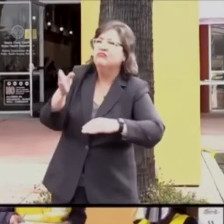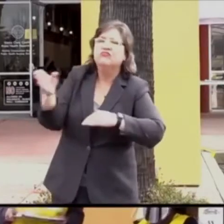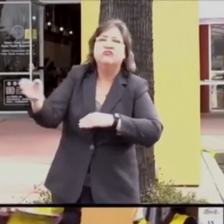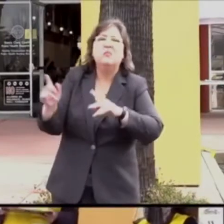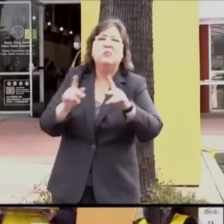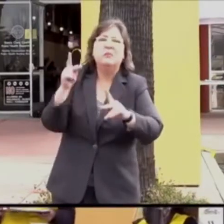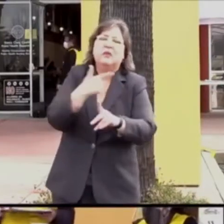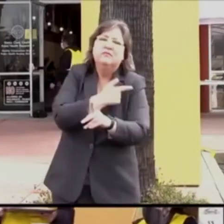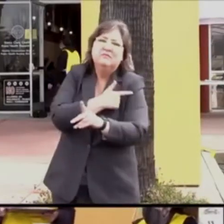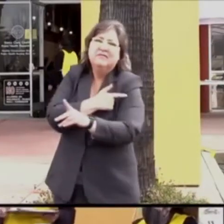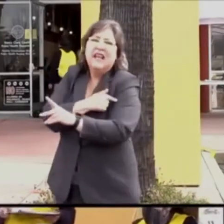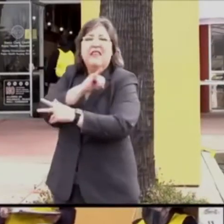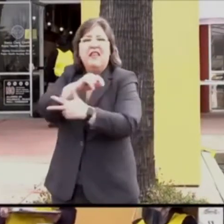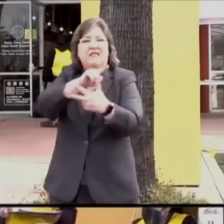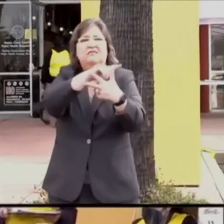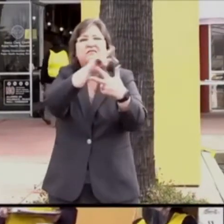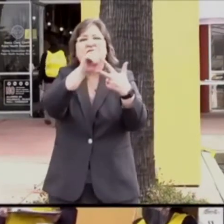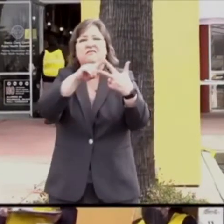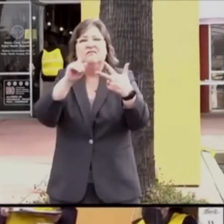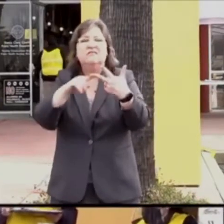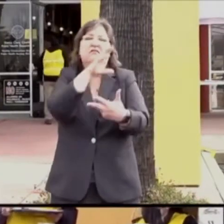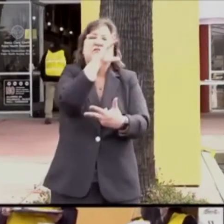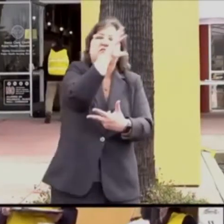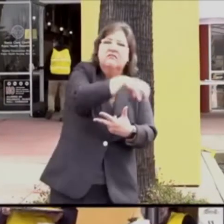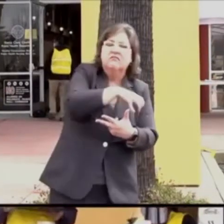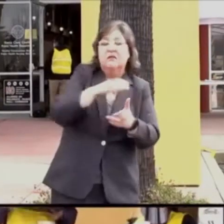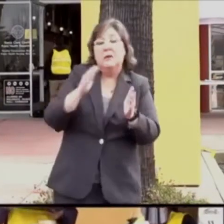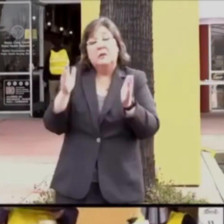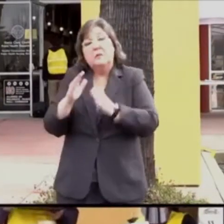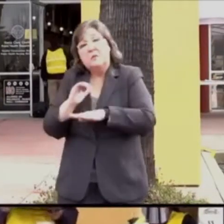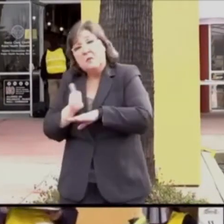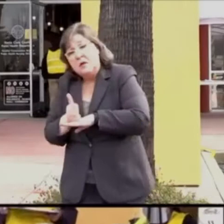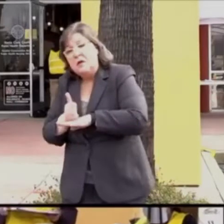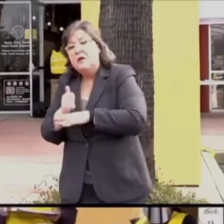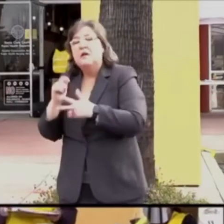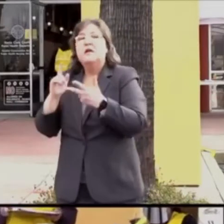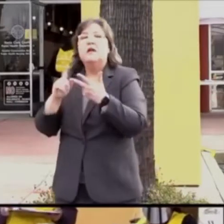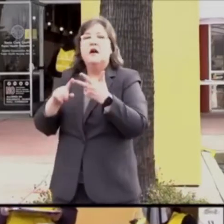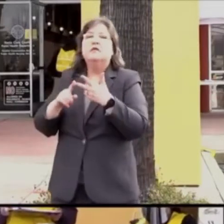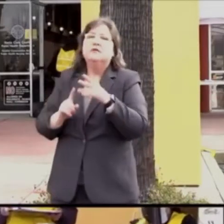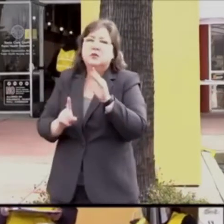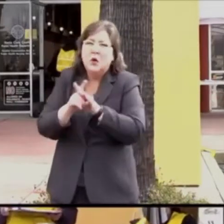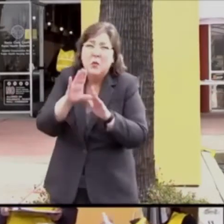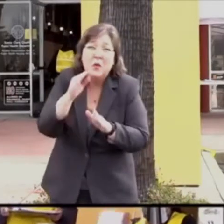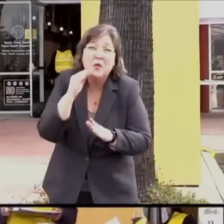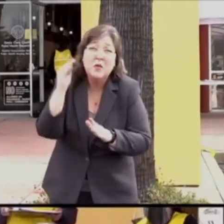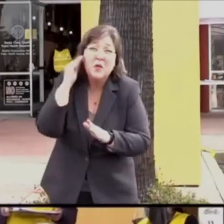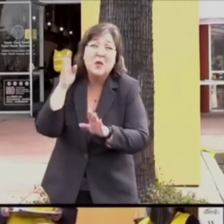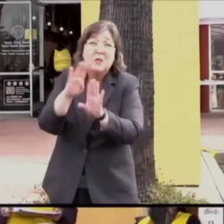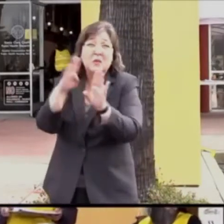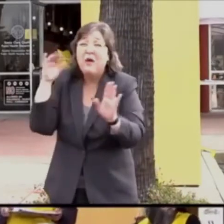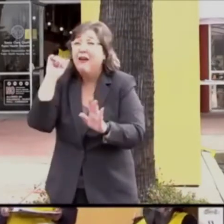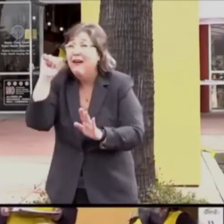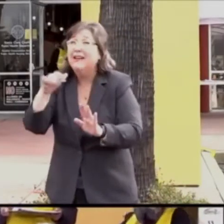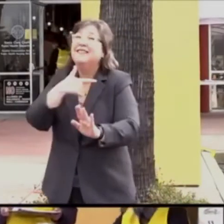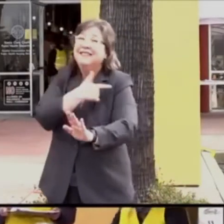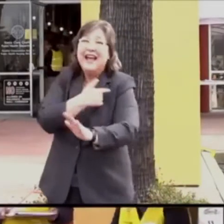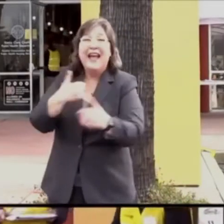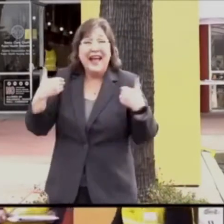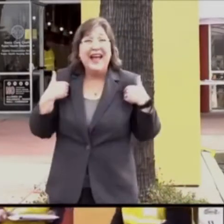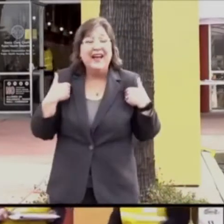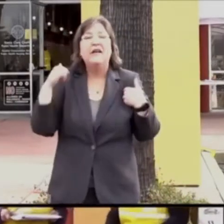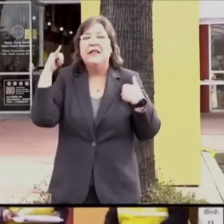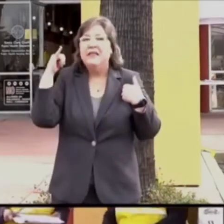more team. We have people that are going door to door, and not only going door to door to residences, but going door to